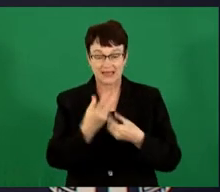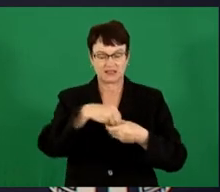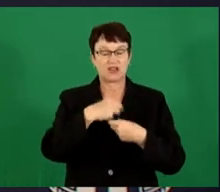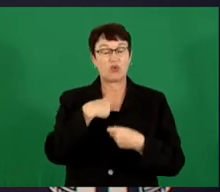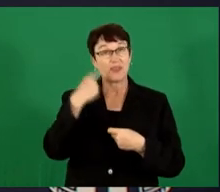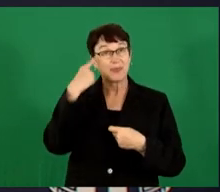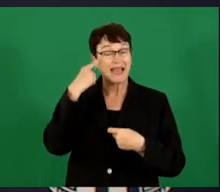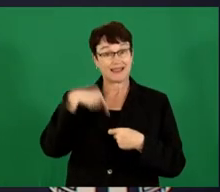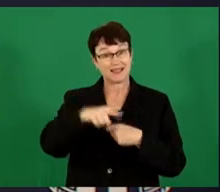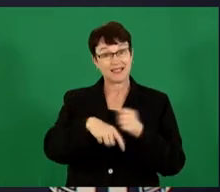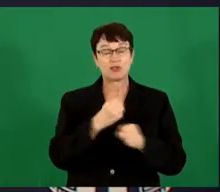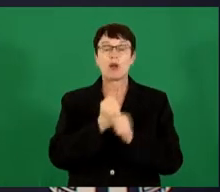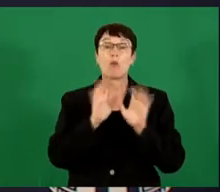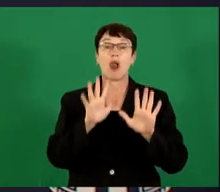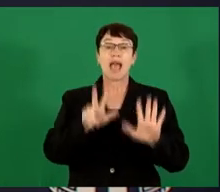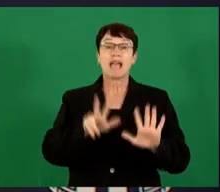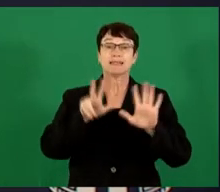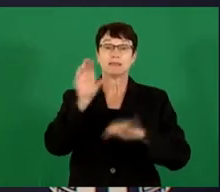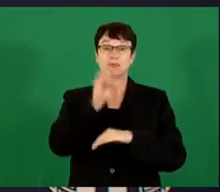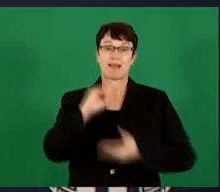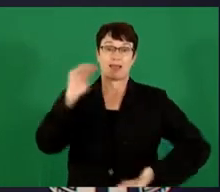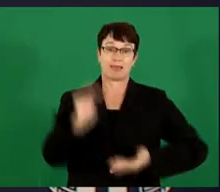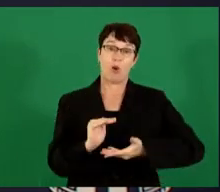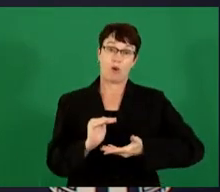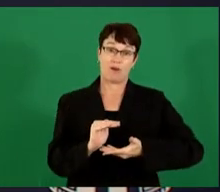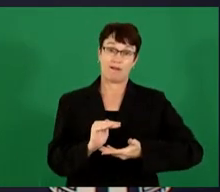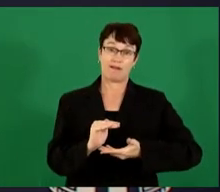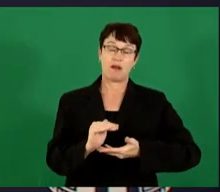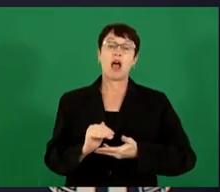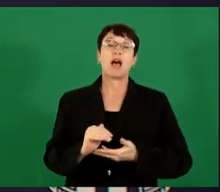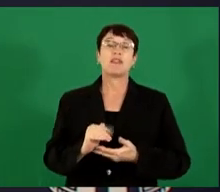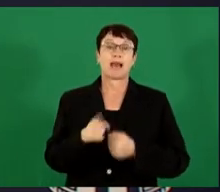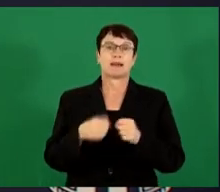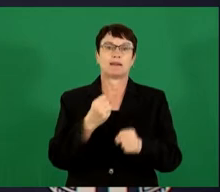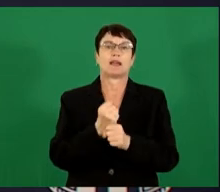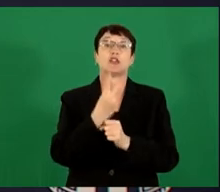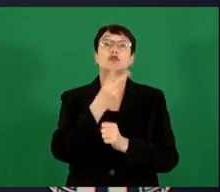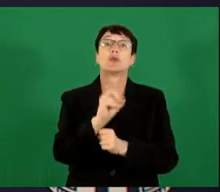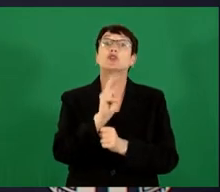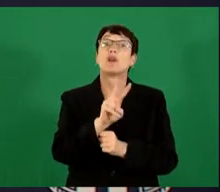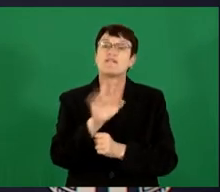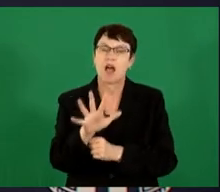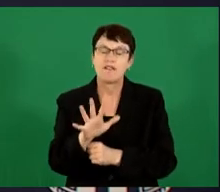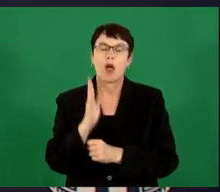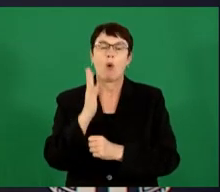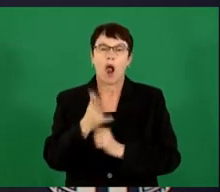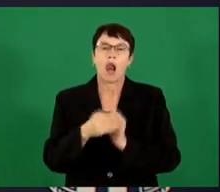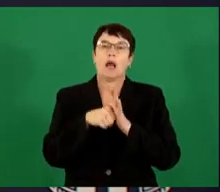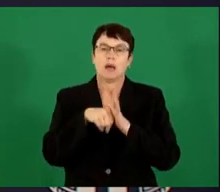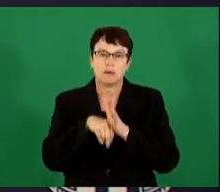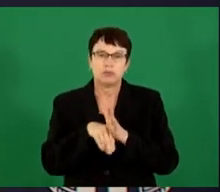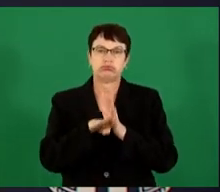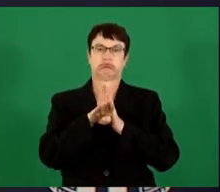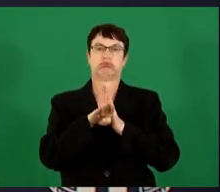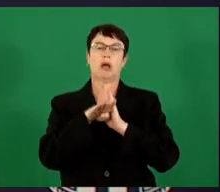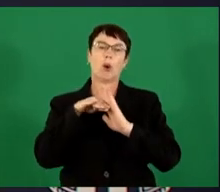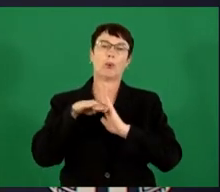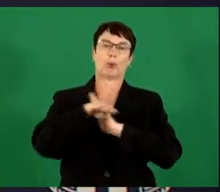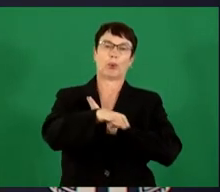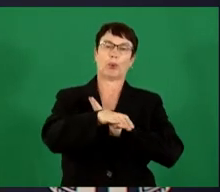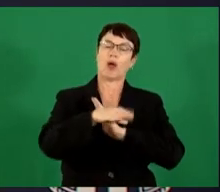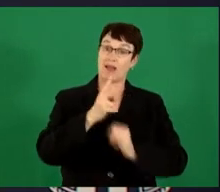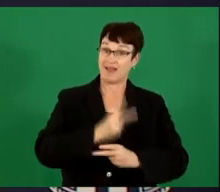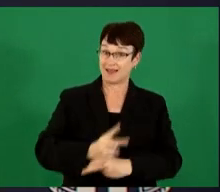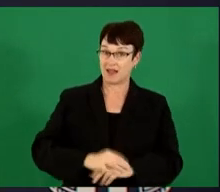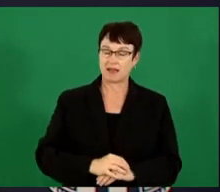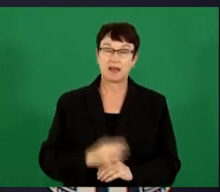year and stabilize in 2025. As a result of weaker export outcomes and